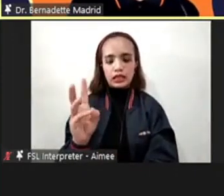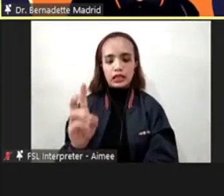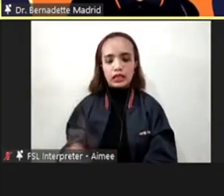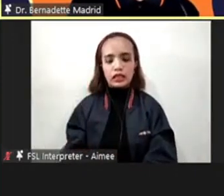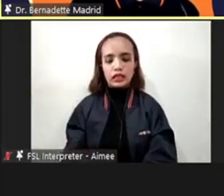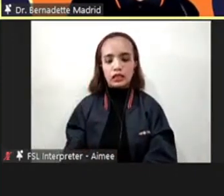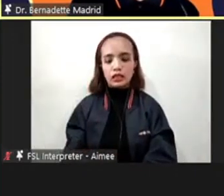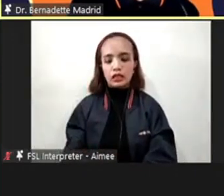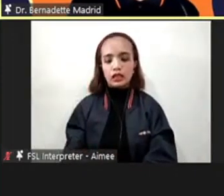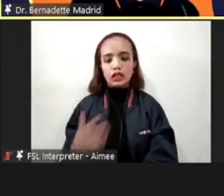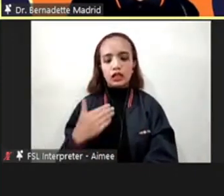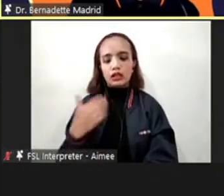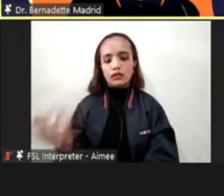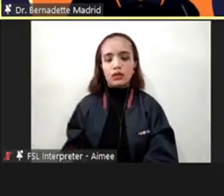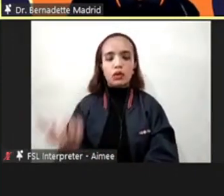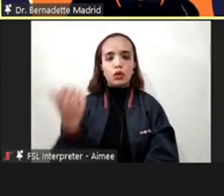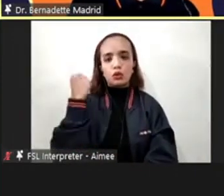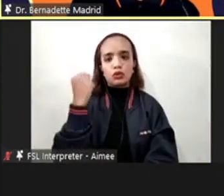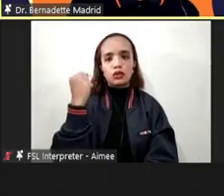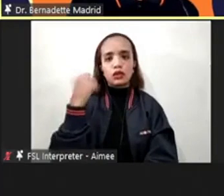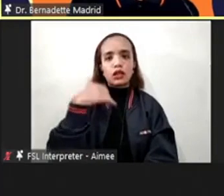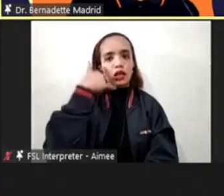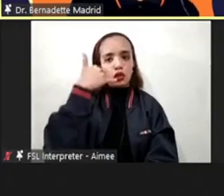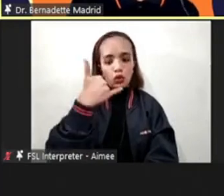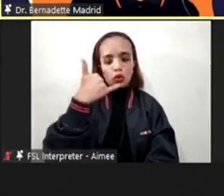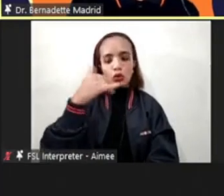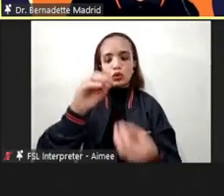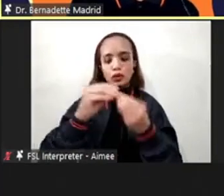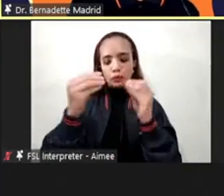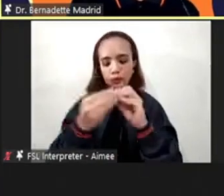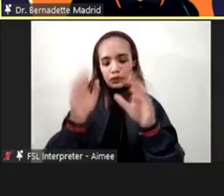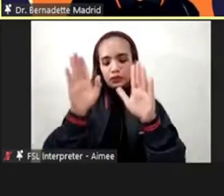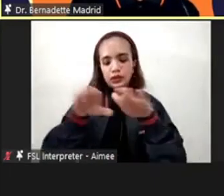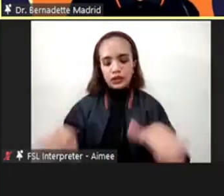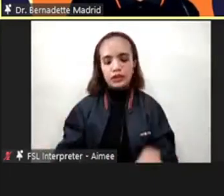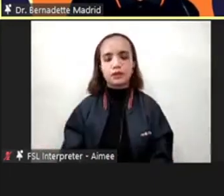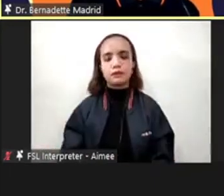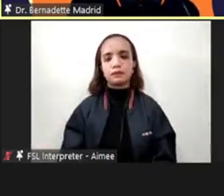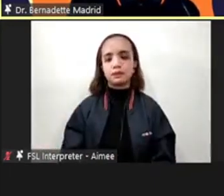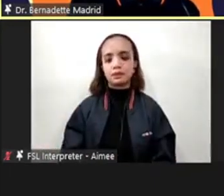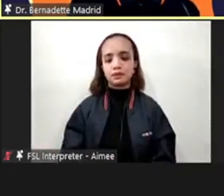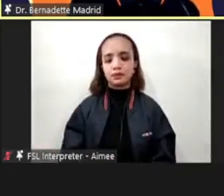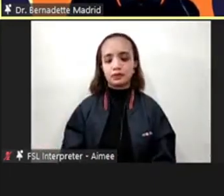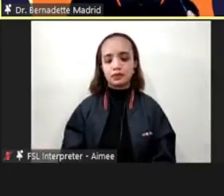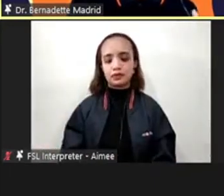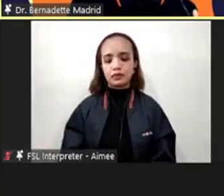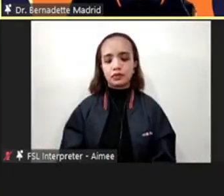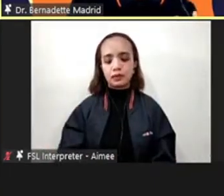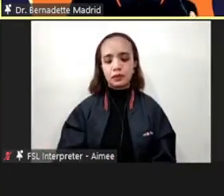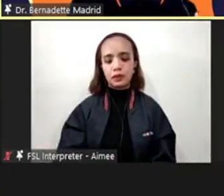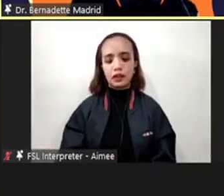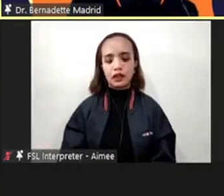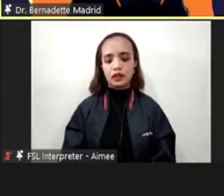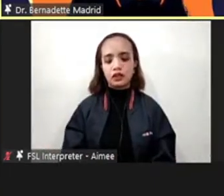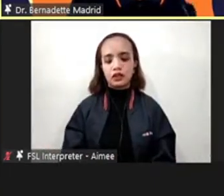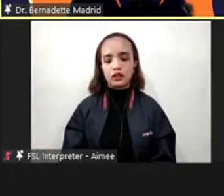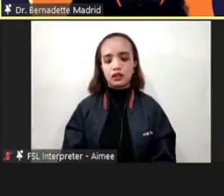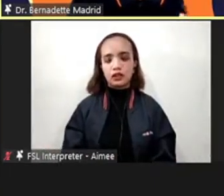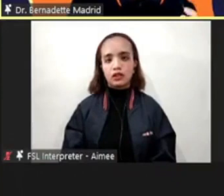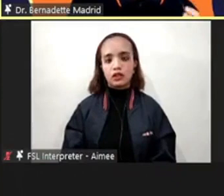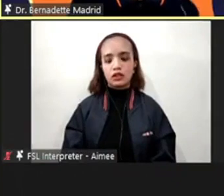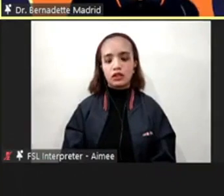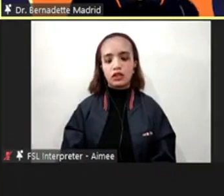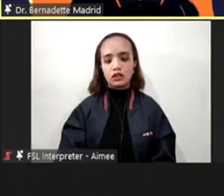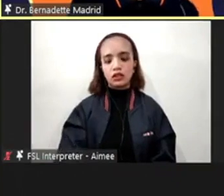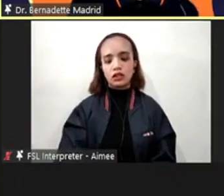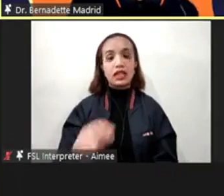their own child helpline for their area. And then because people found it hard, even